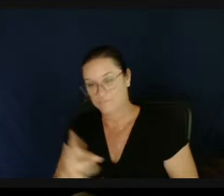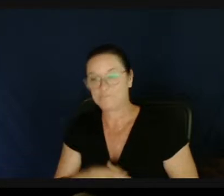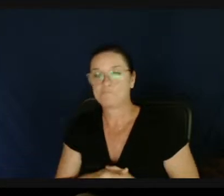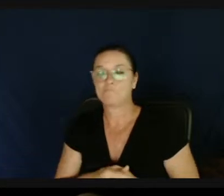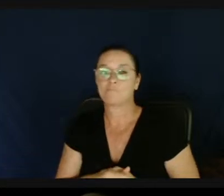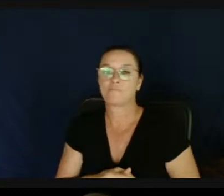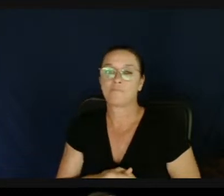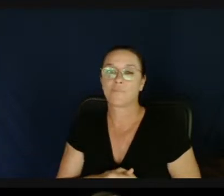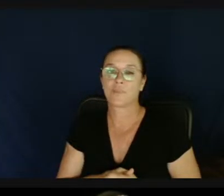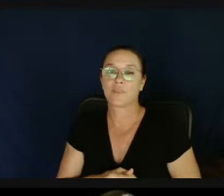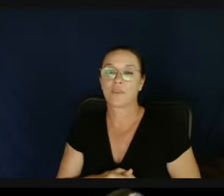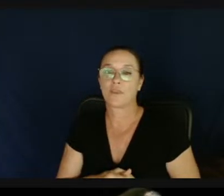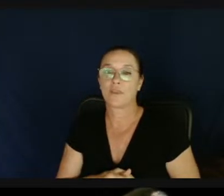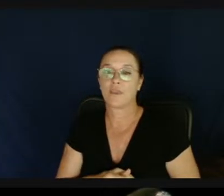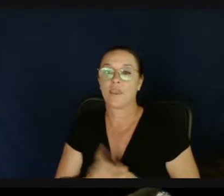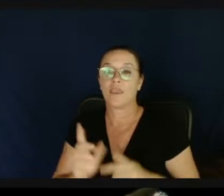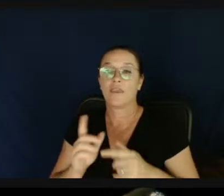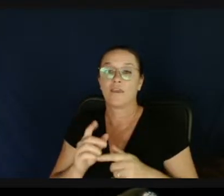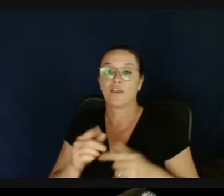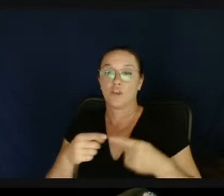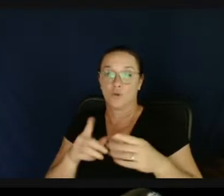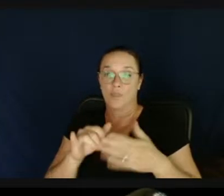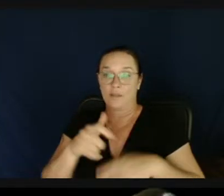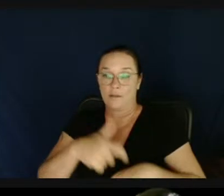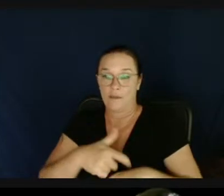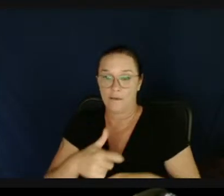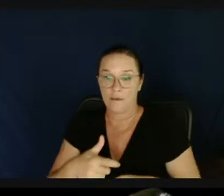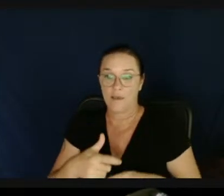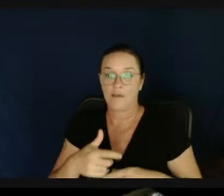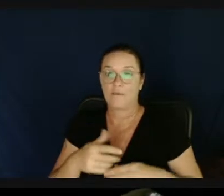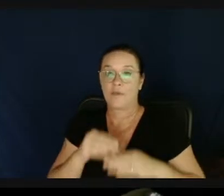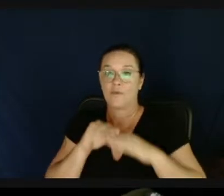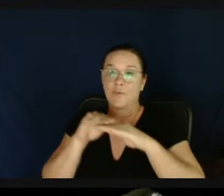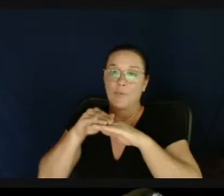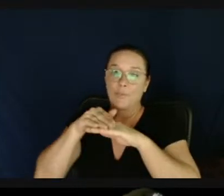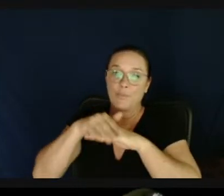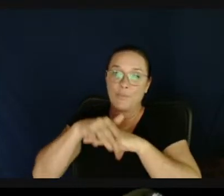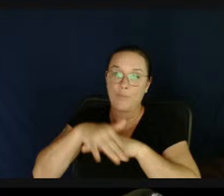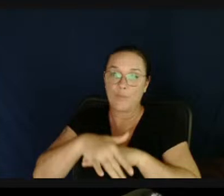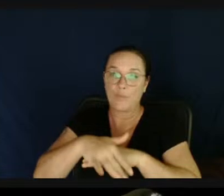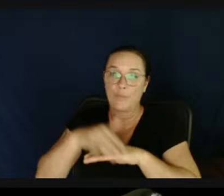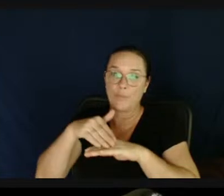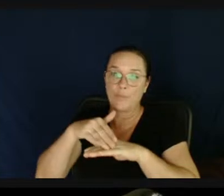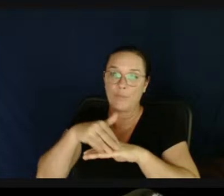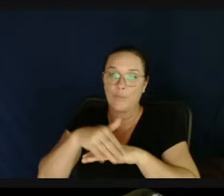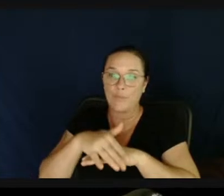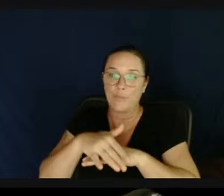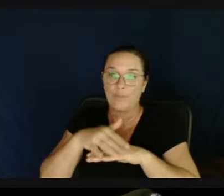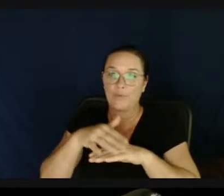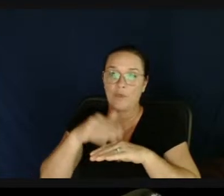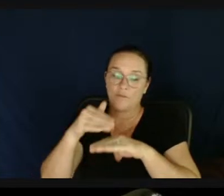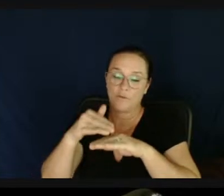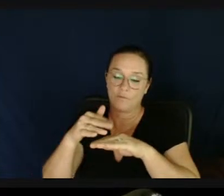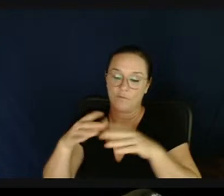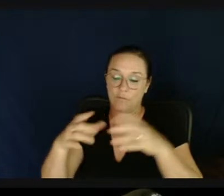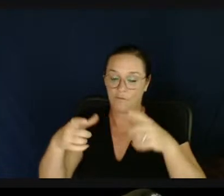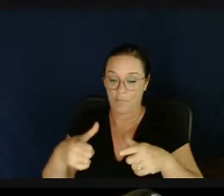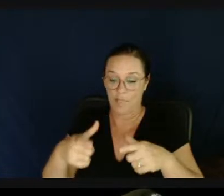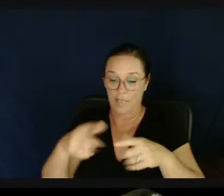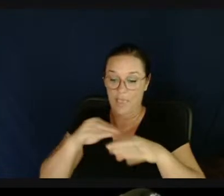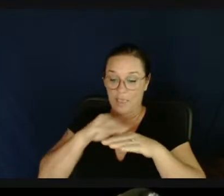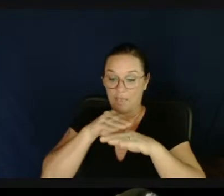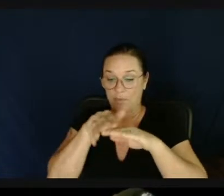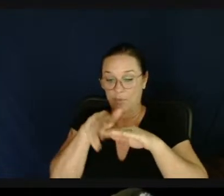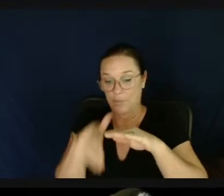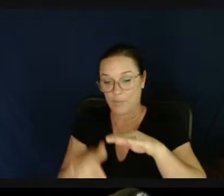During this time, at Kilauea Iki, a small stream of lava drained from the lake into the same conduit from which the fountain